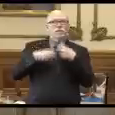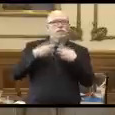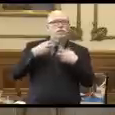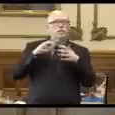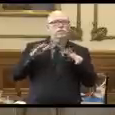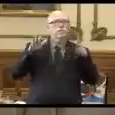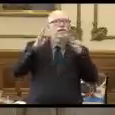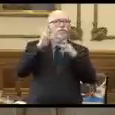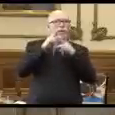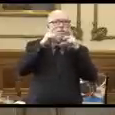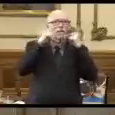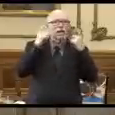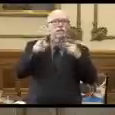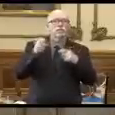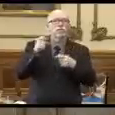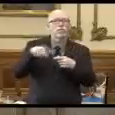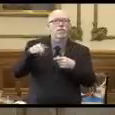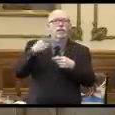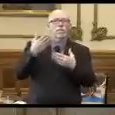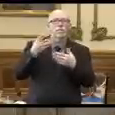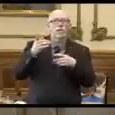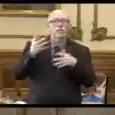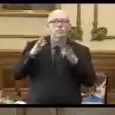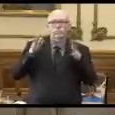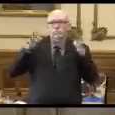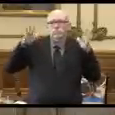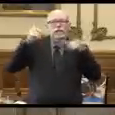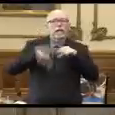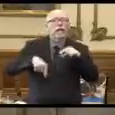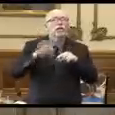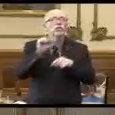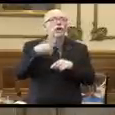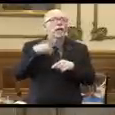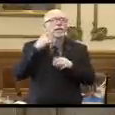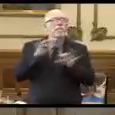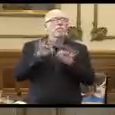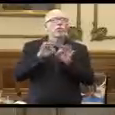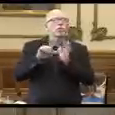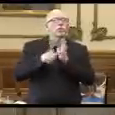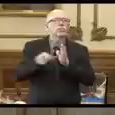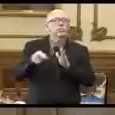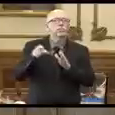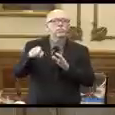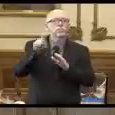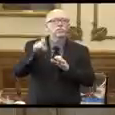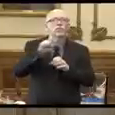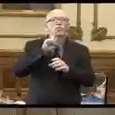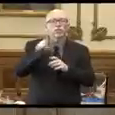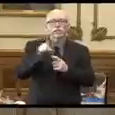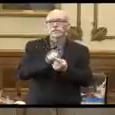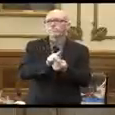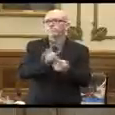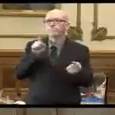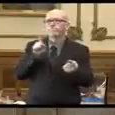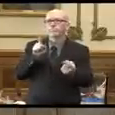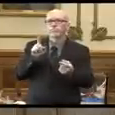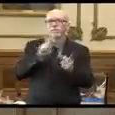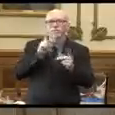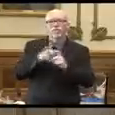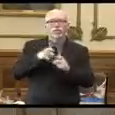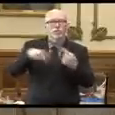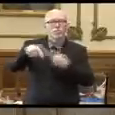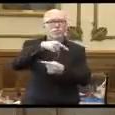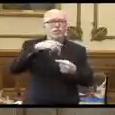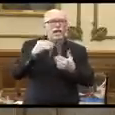not something that they could do. So I think the importance there is that they just really need to socially distance themselves from individuals